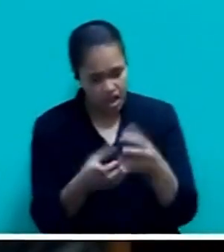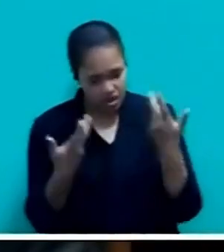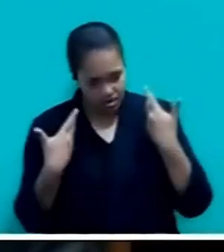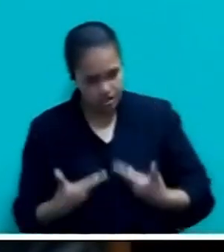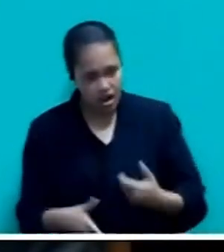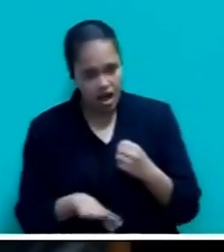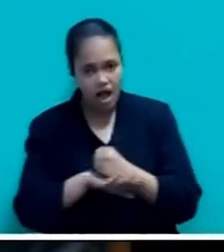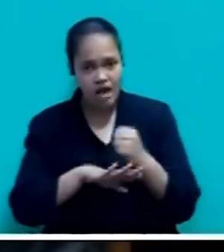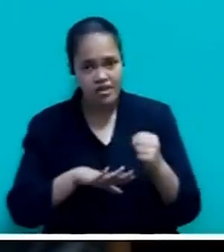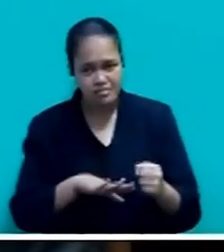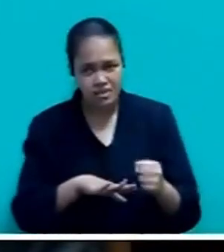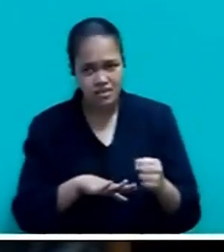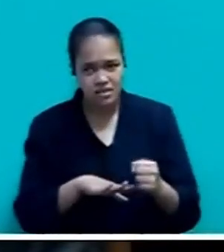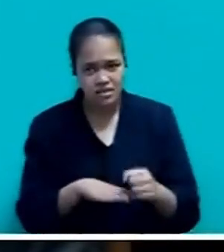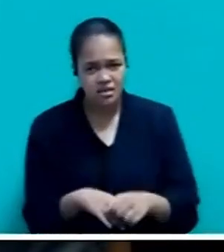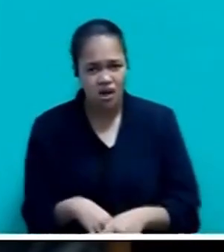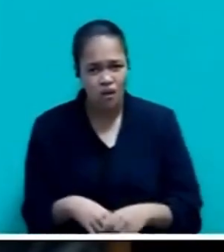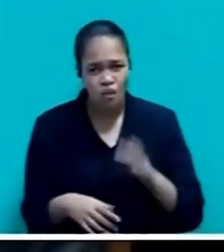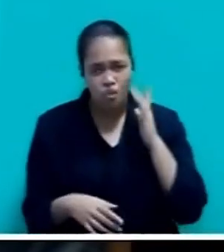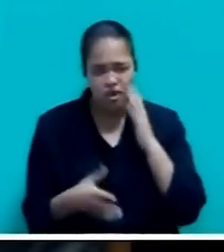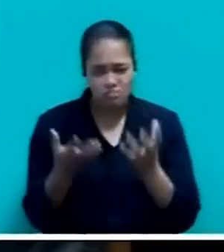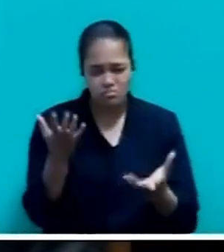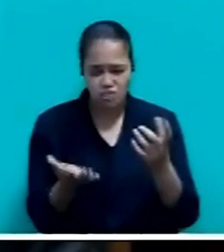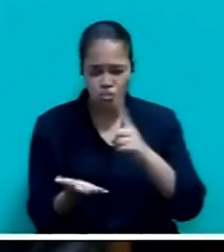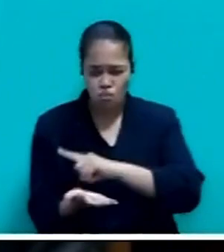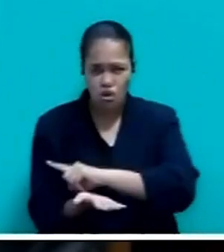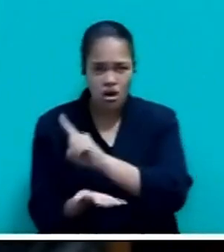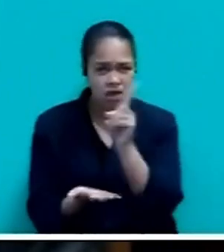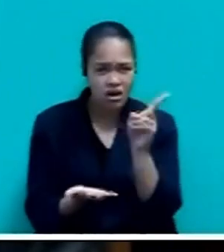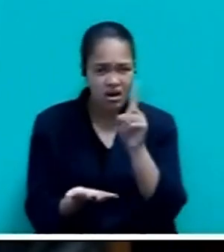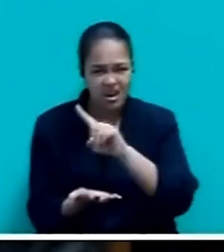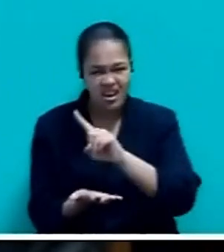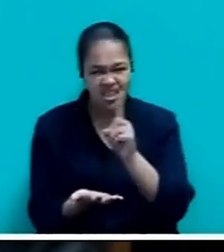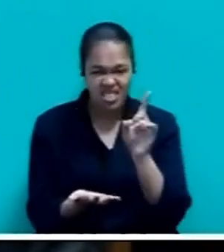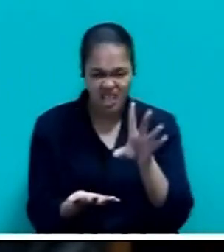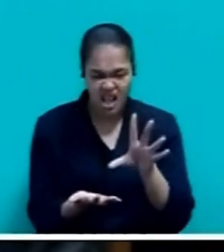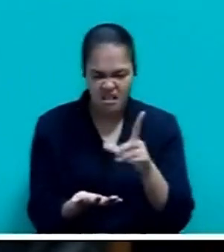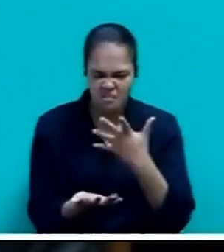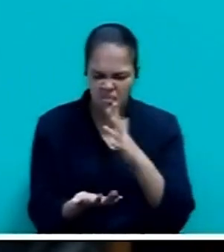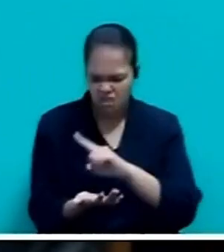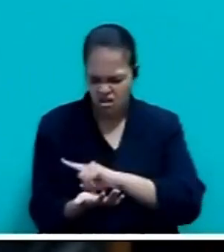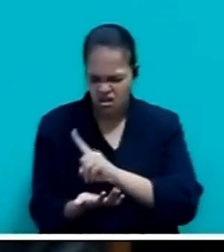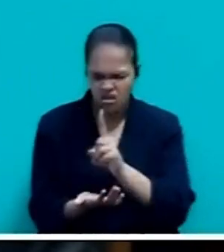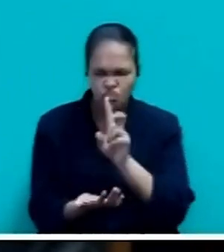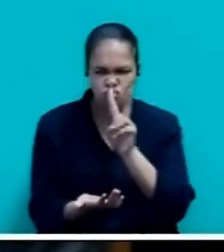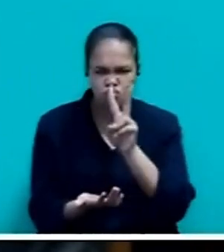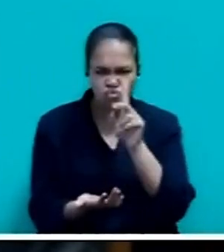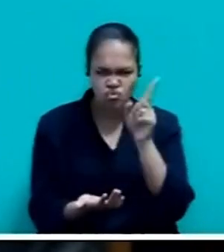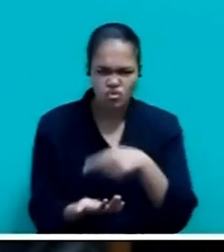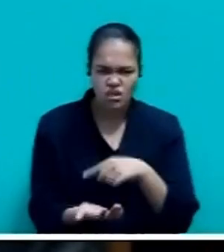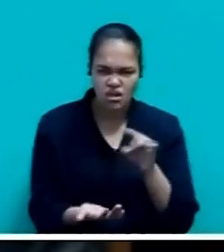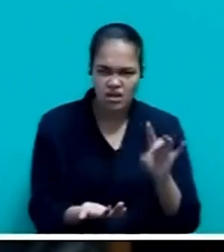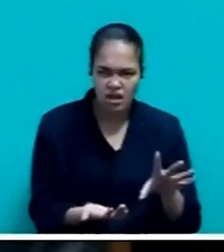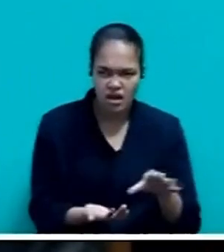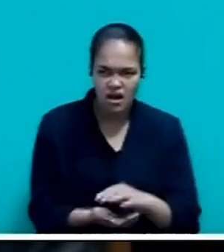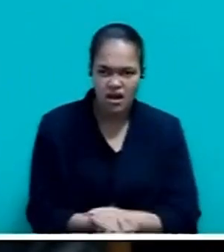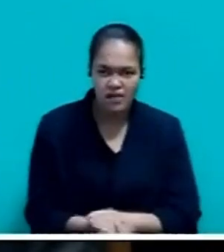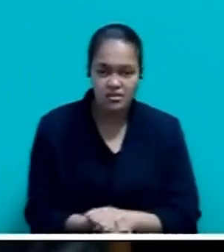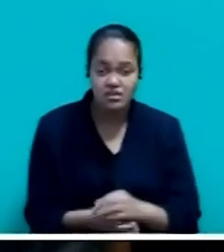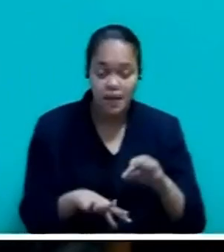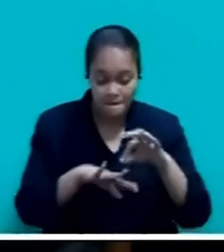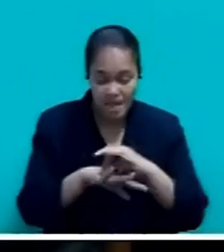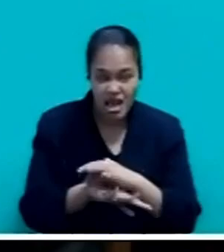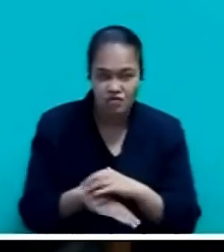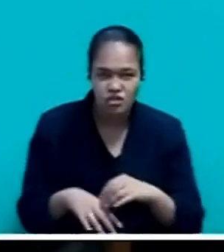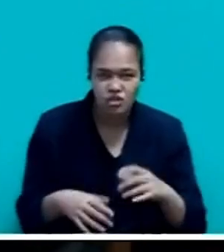of 1 to 10, when I weigh the objects, it's really 2 out of 10. The merits will discuss on Friday.